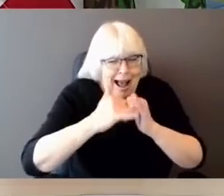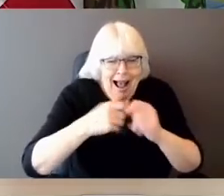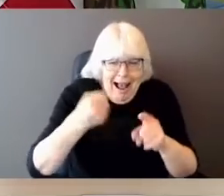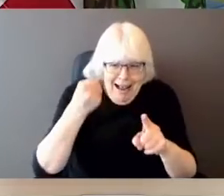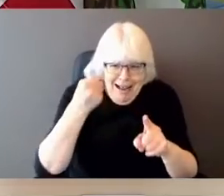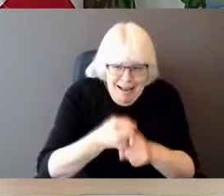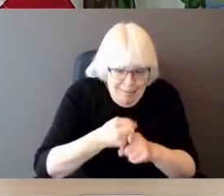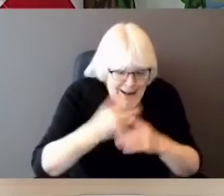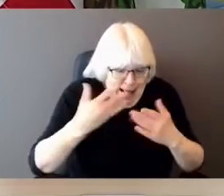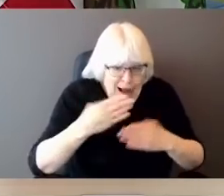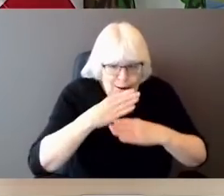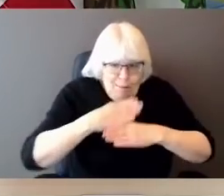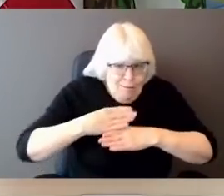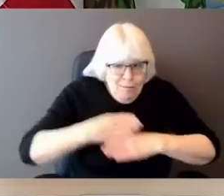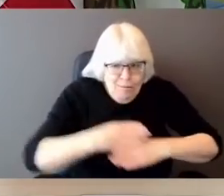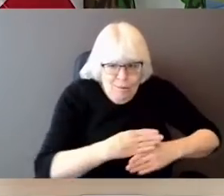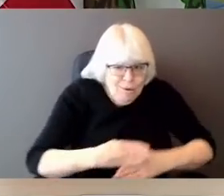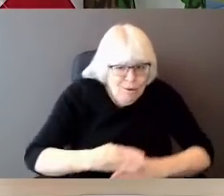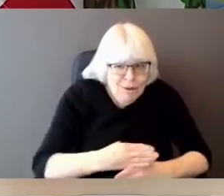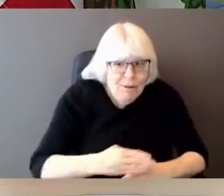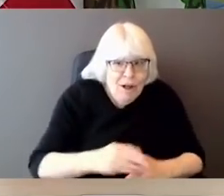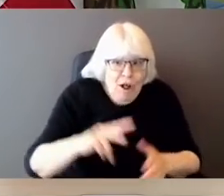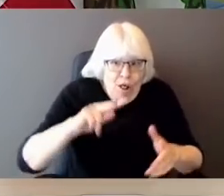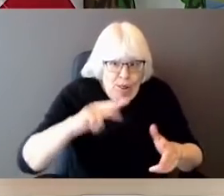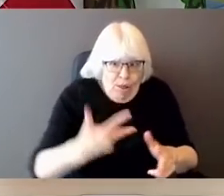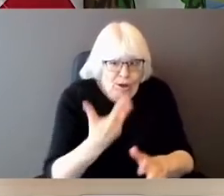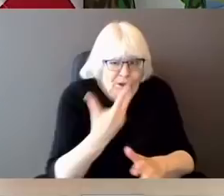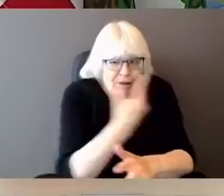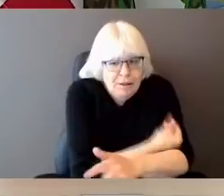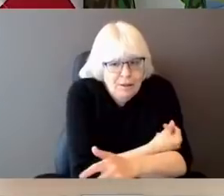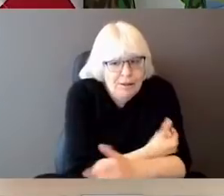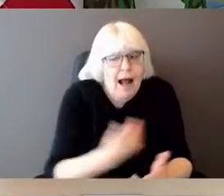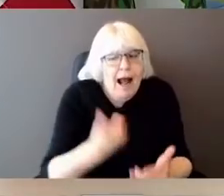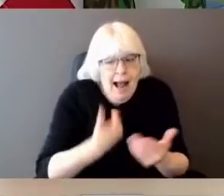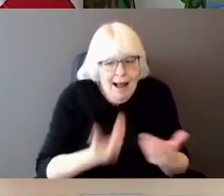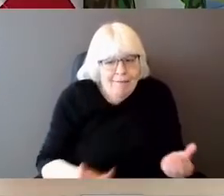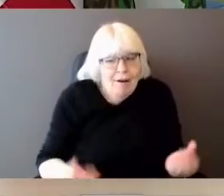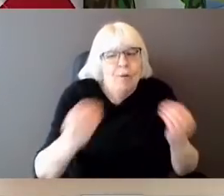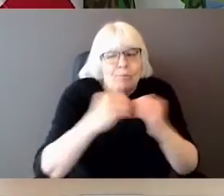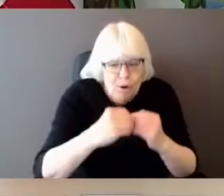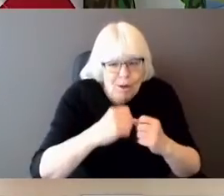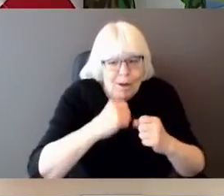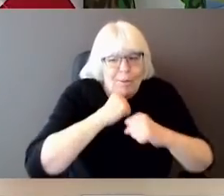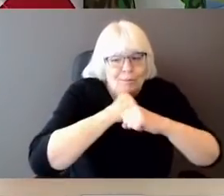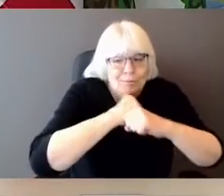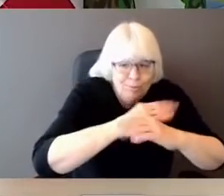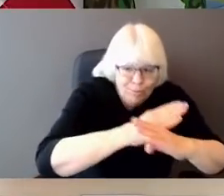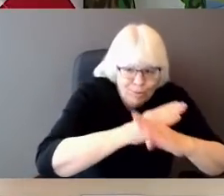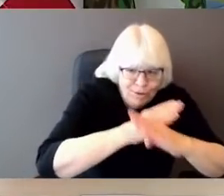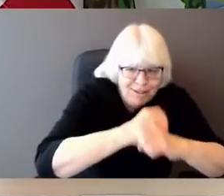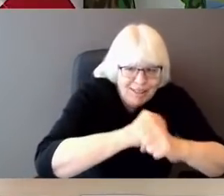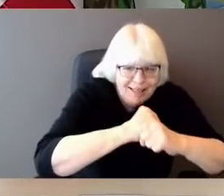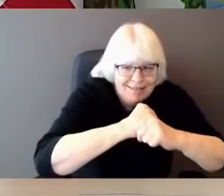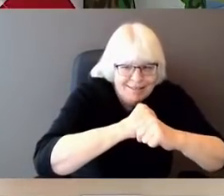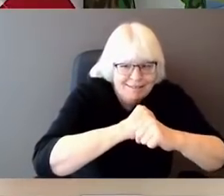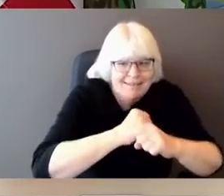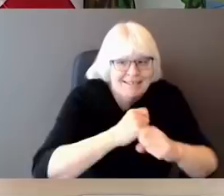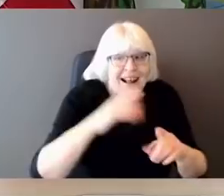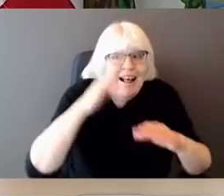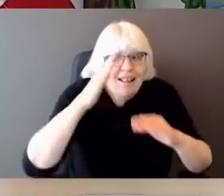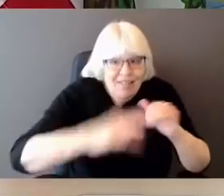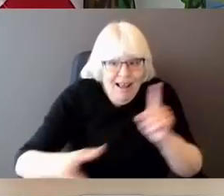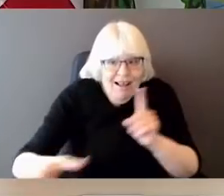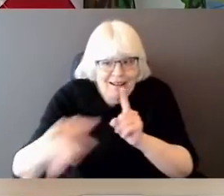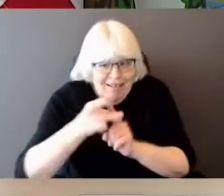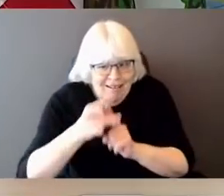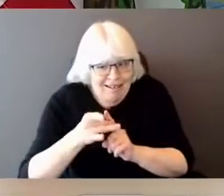provides a lot more protection than just getting COVID on its own. So, and people say, well, if I already have COVID, maybe I don't need to be vaccinated. But